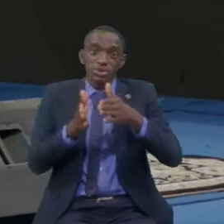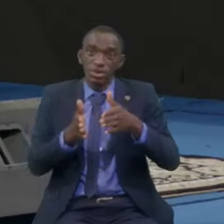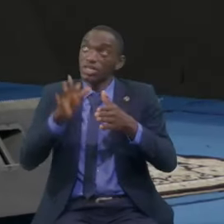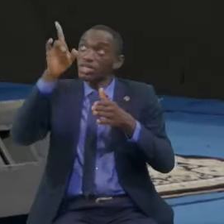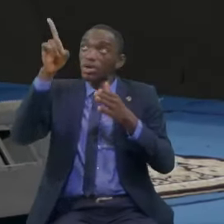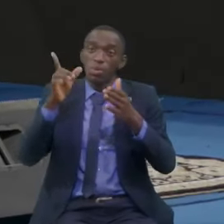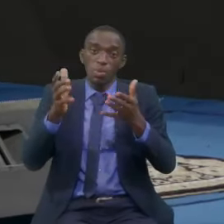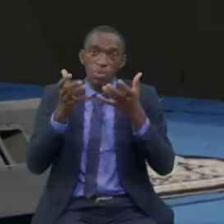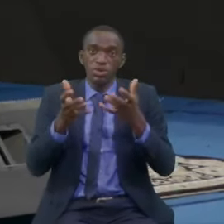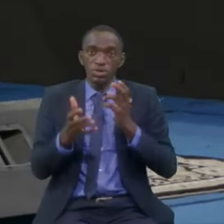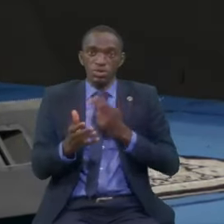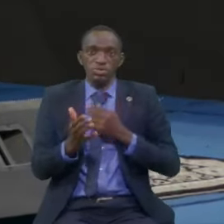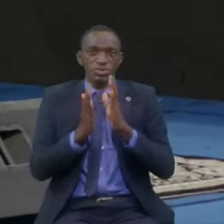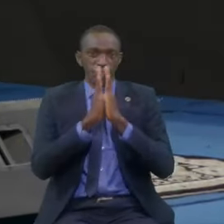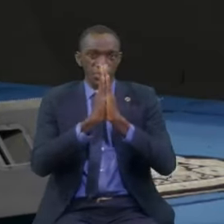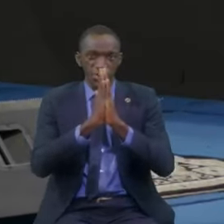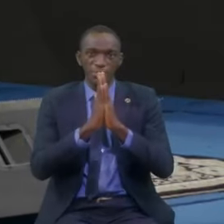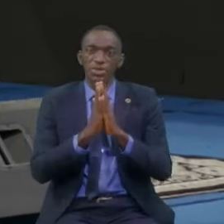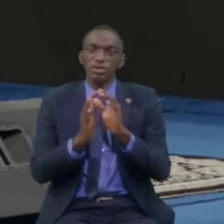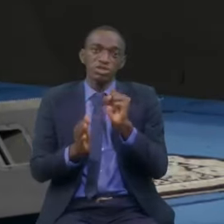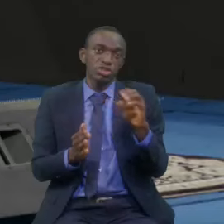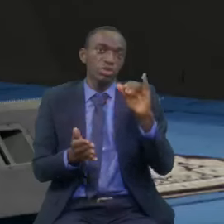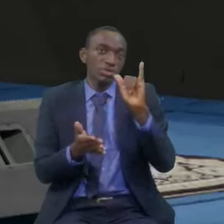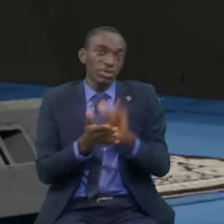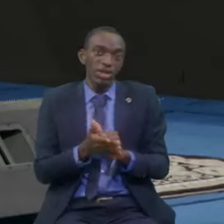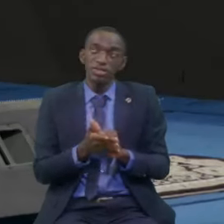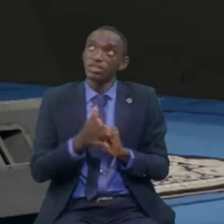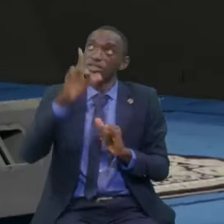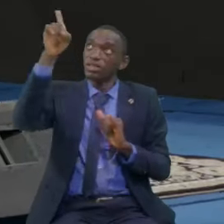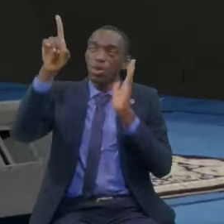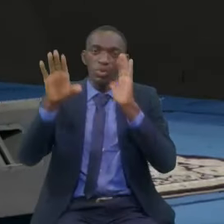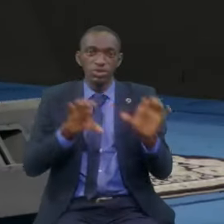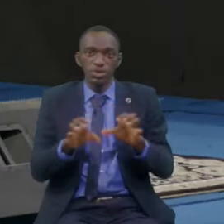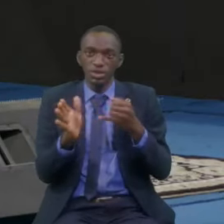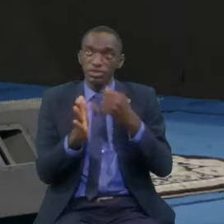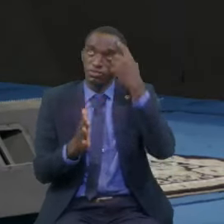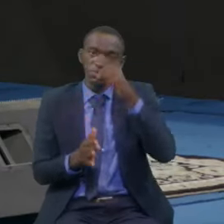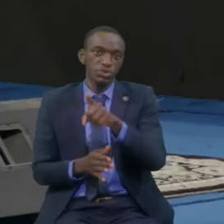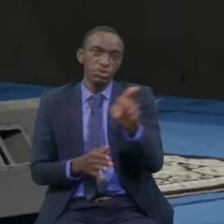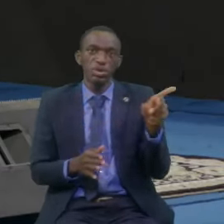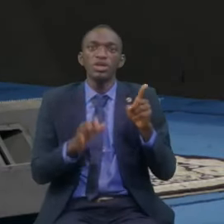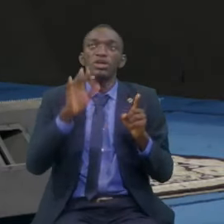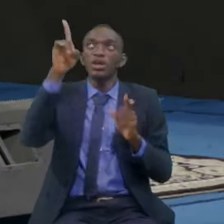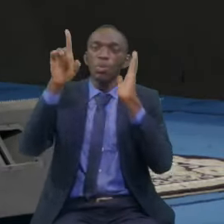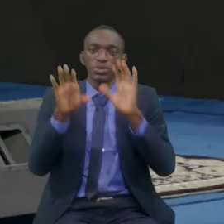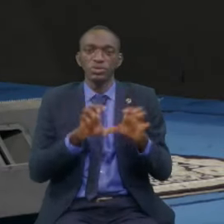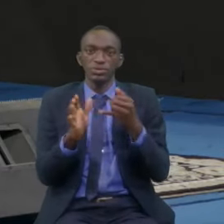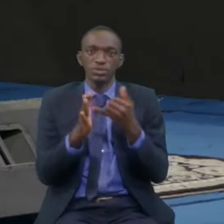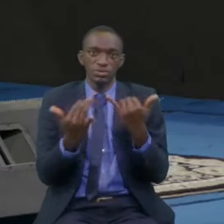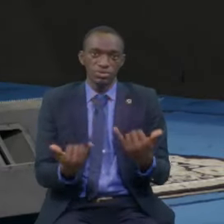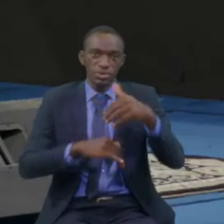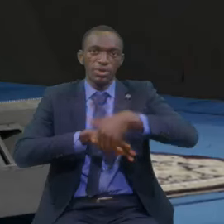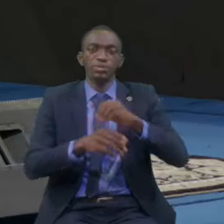pray so that he will do it for you. He'll do it tonight. Proverbs